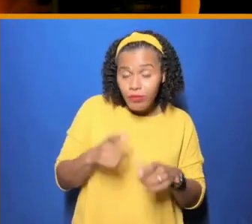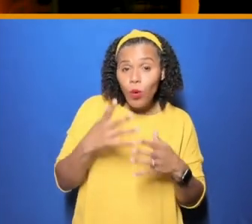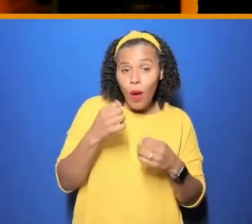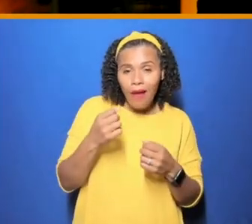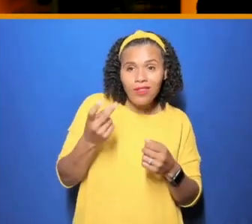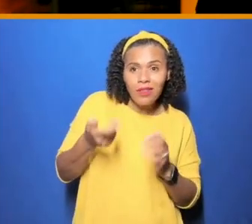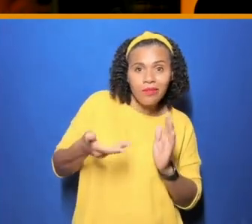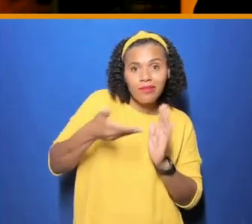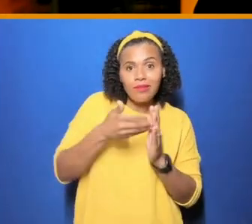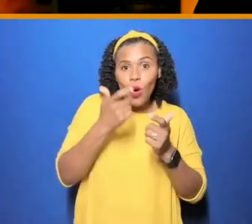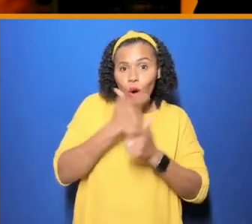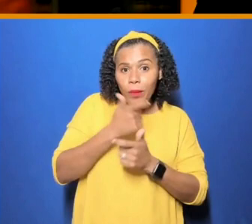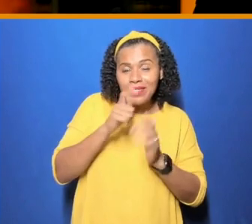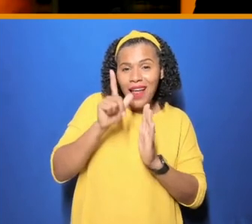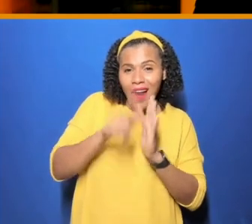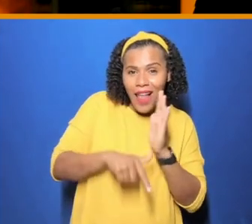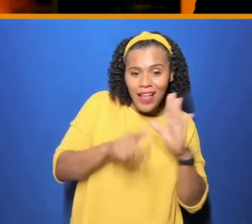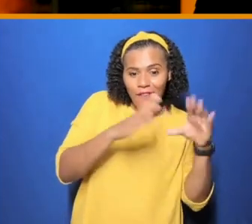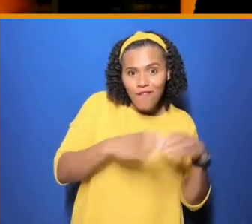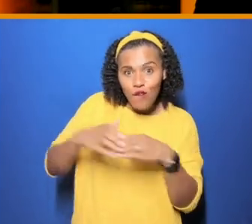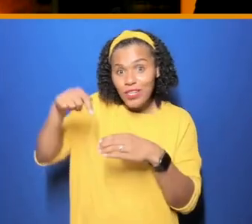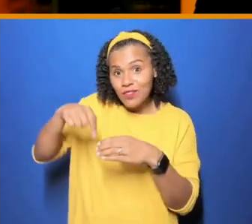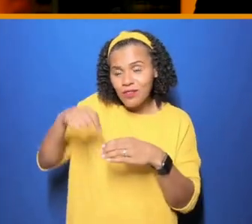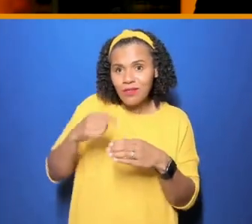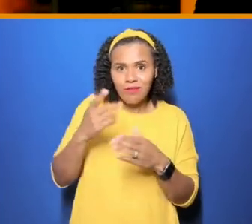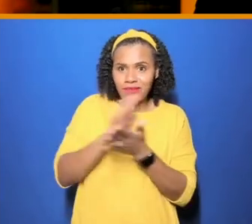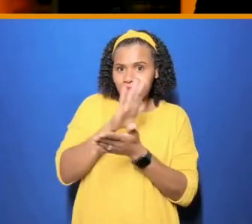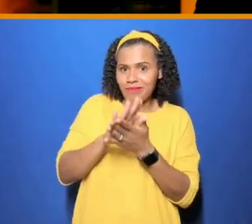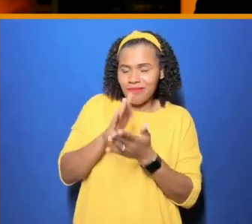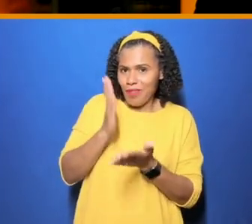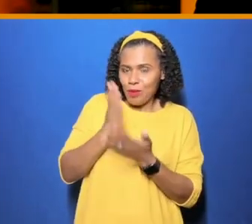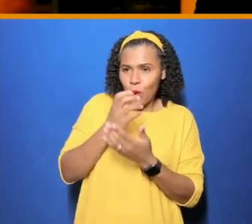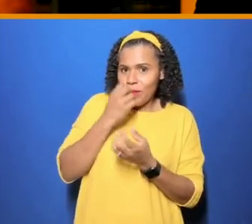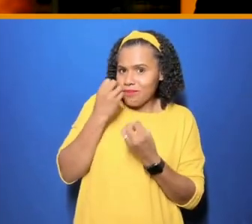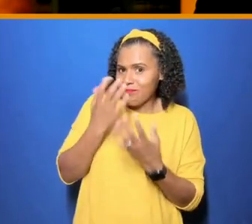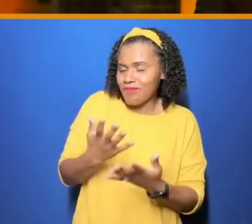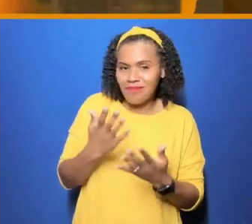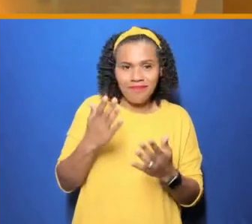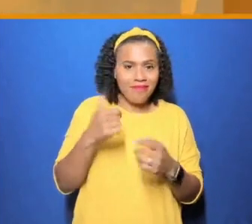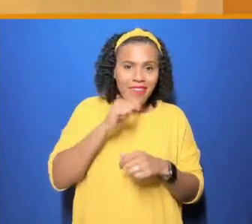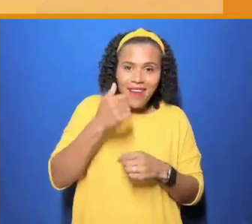the late fringe. So do go and enjoy that. I'm sure it's going to be marvellous. Have a nice day. Ta-da.